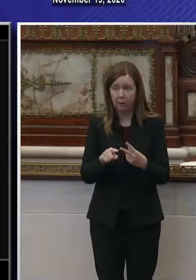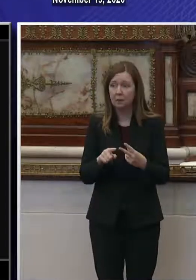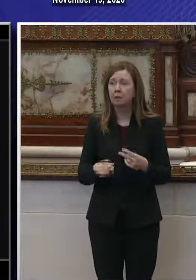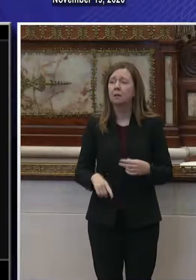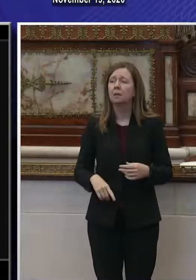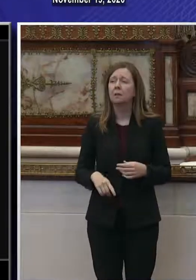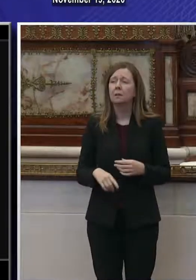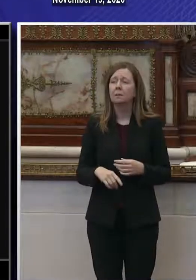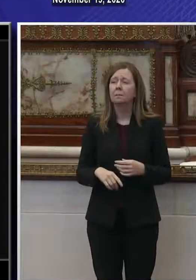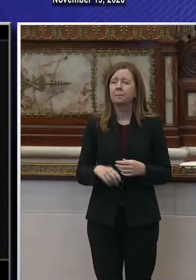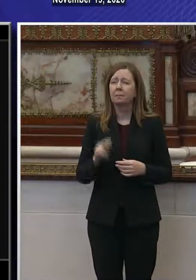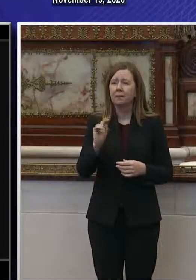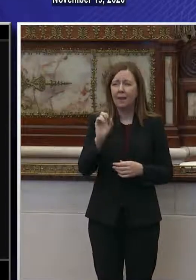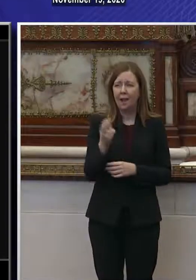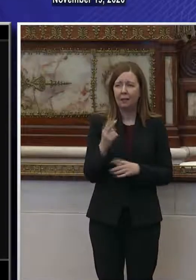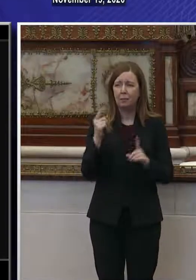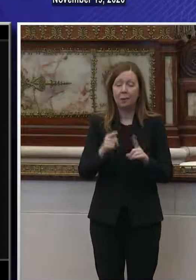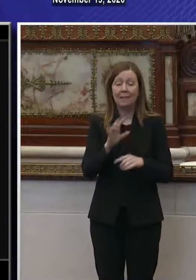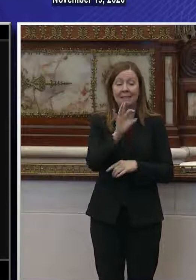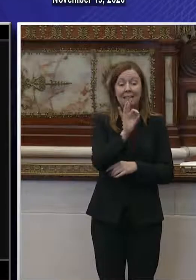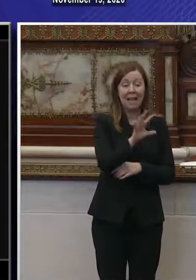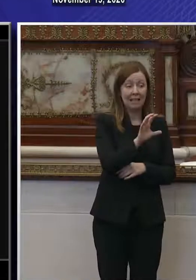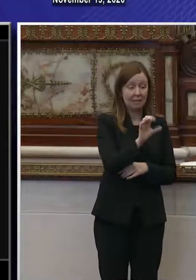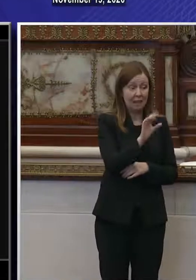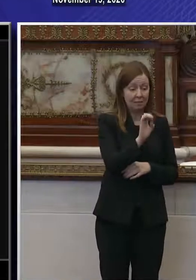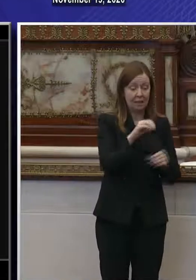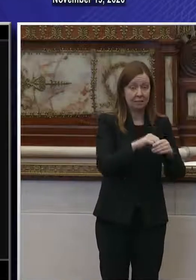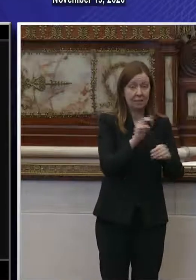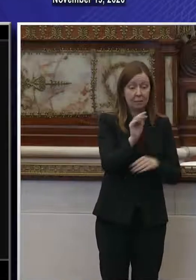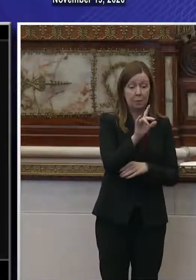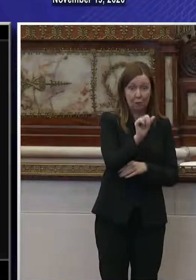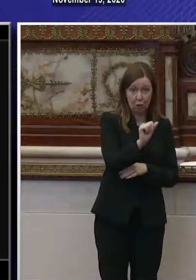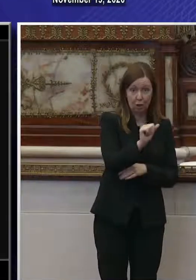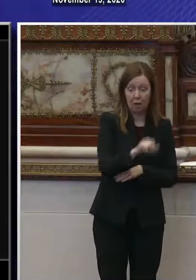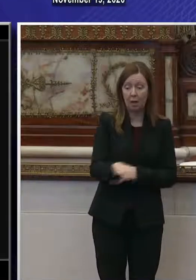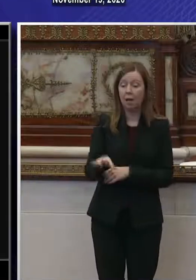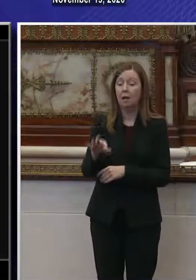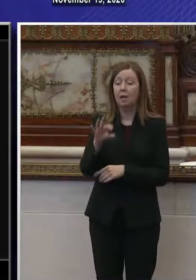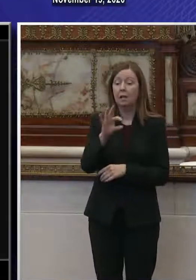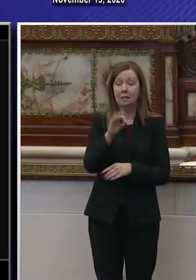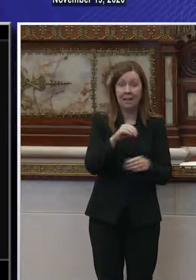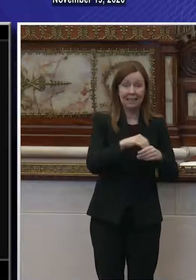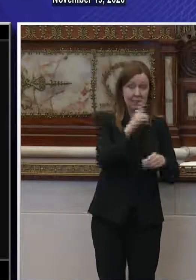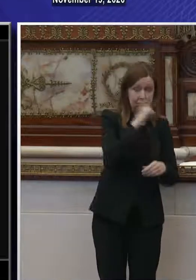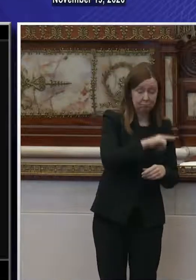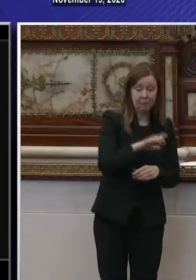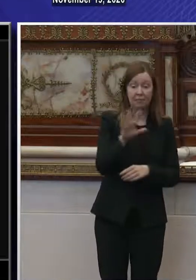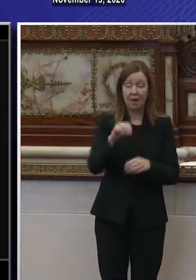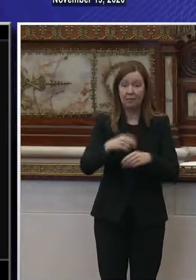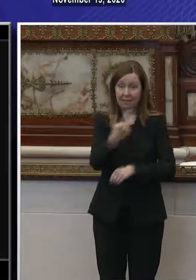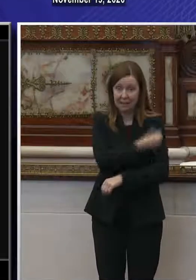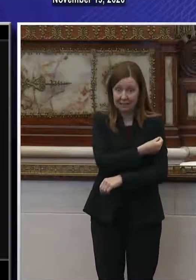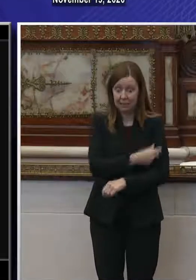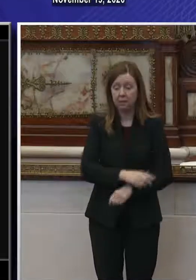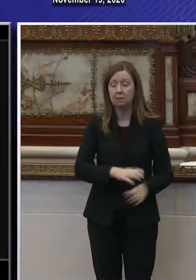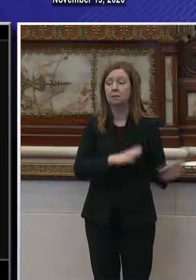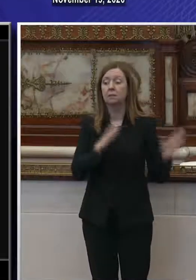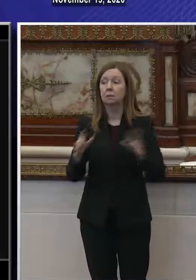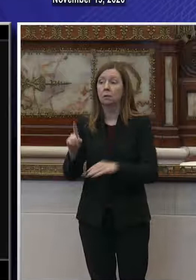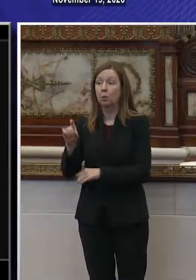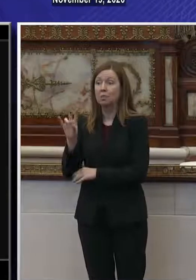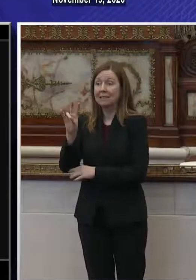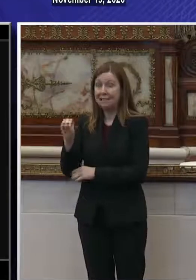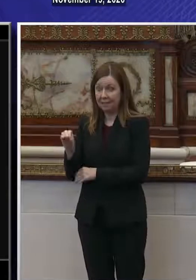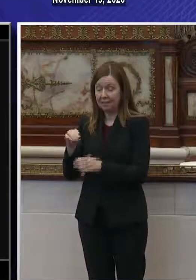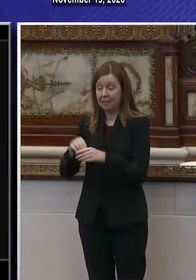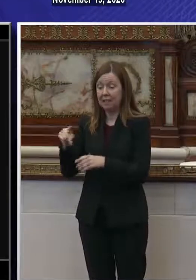endpoints reached, there were 95 cases in the Moderna vaccine, 90 in the placebo, 5 in the vaccine, 170